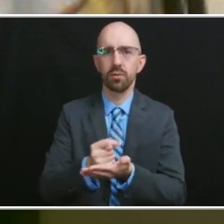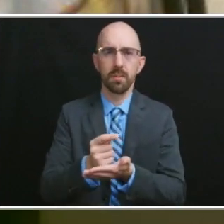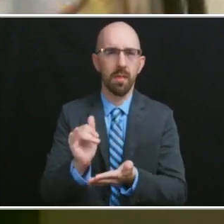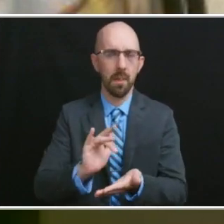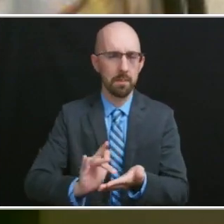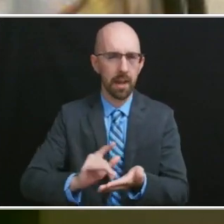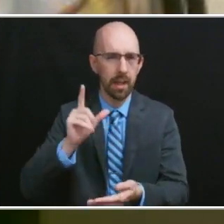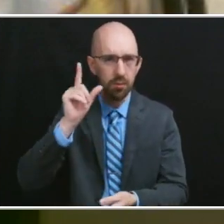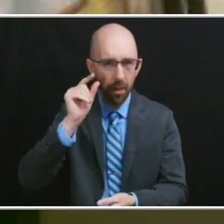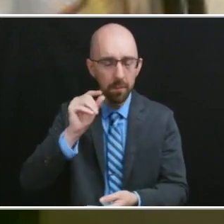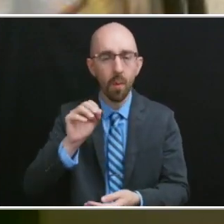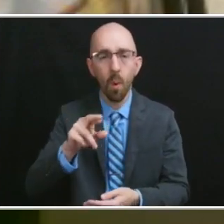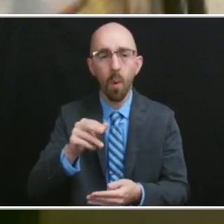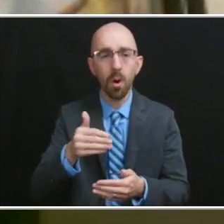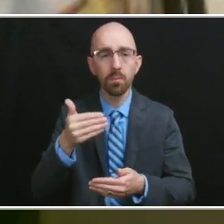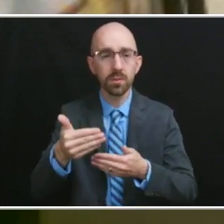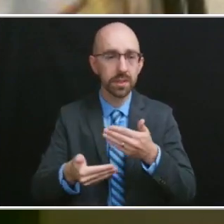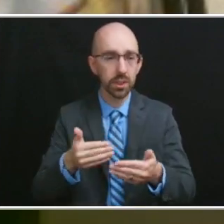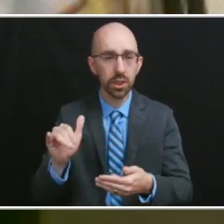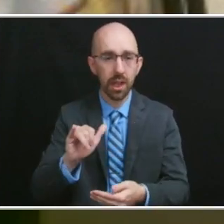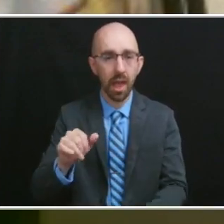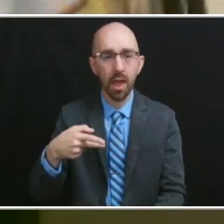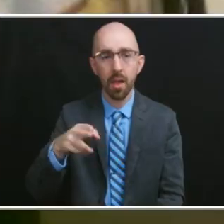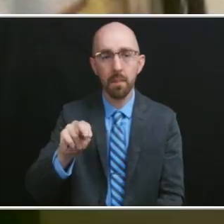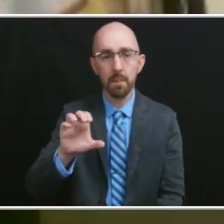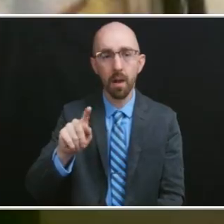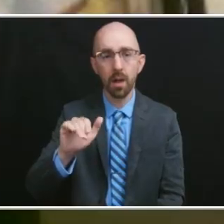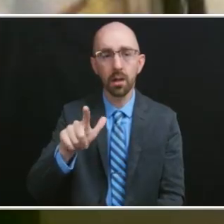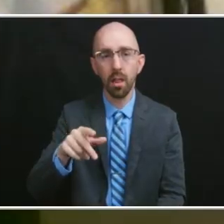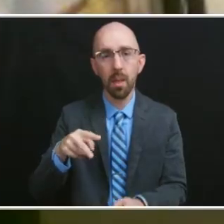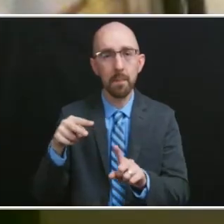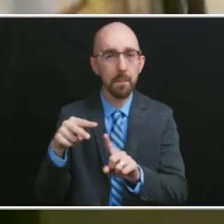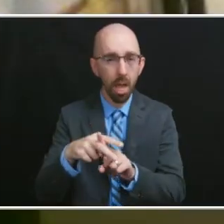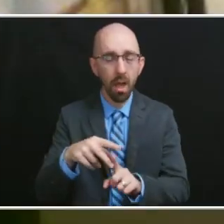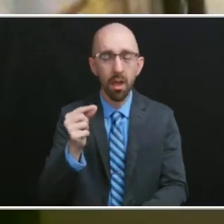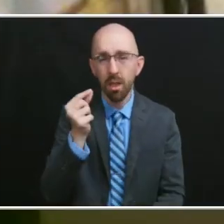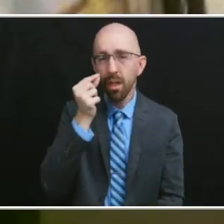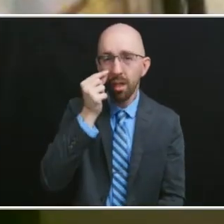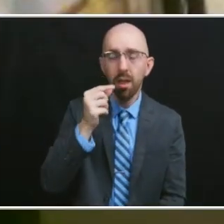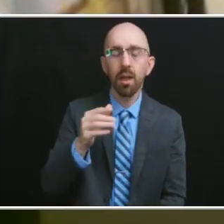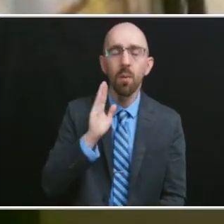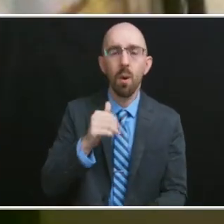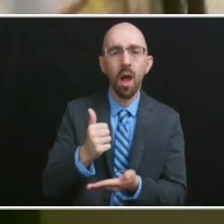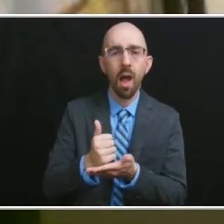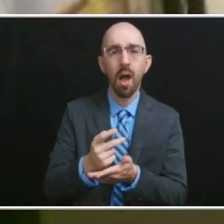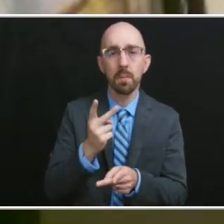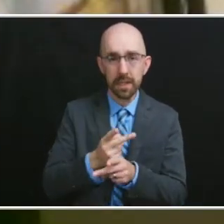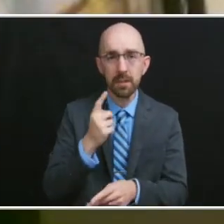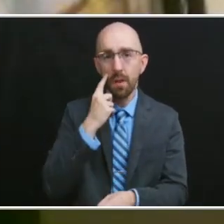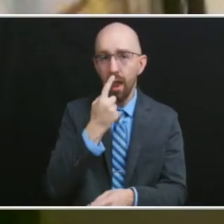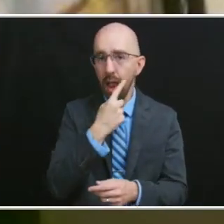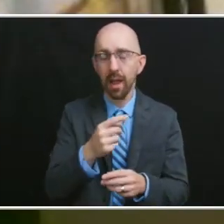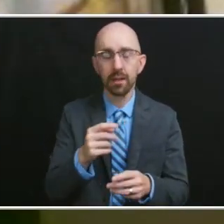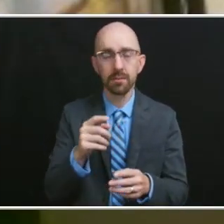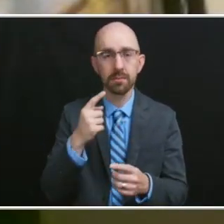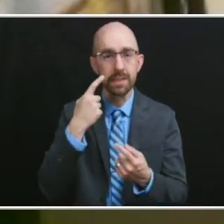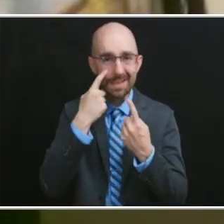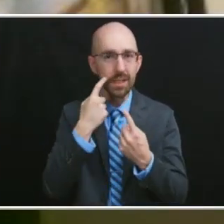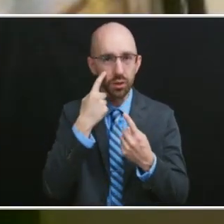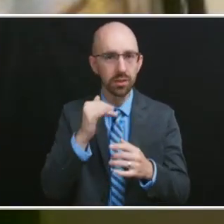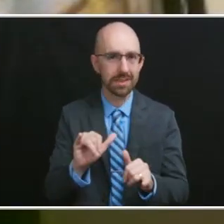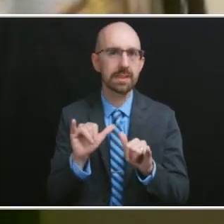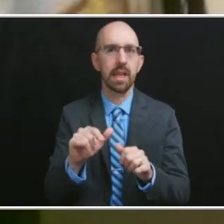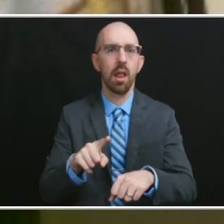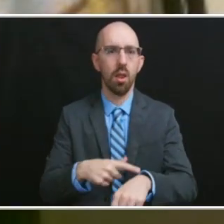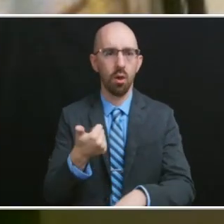even procedures like the punctal plugs. And these are the little plugs in the tear duct that help keep the tears in your eyes longer. We also involve the